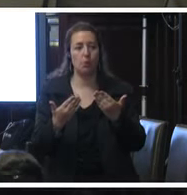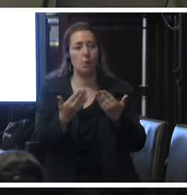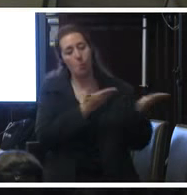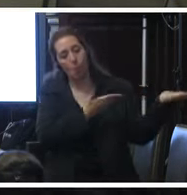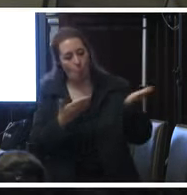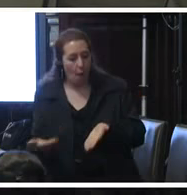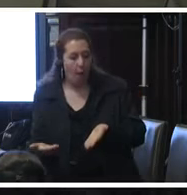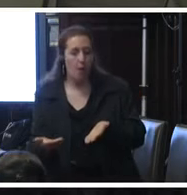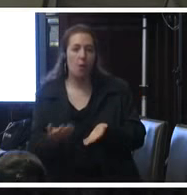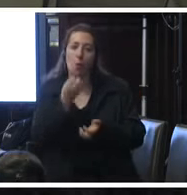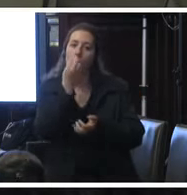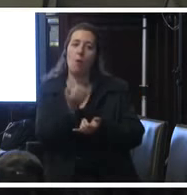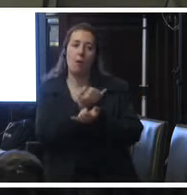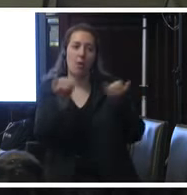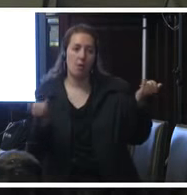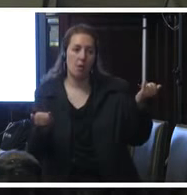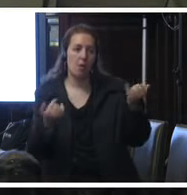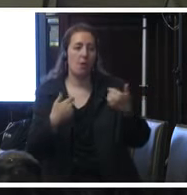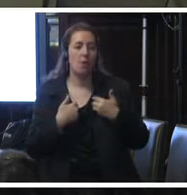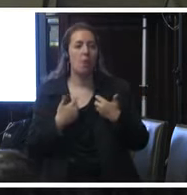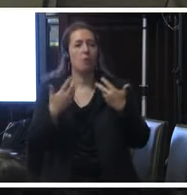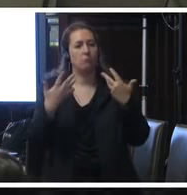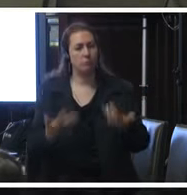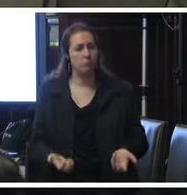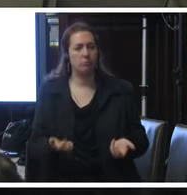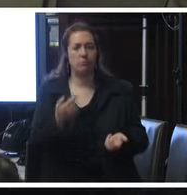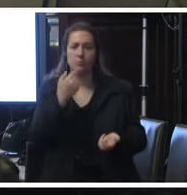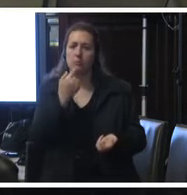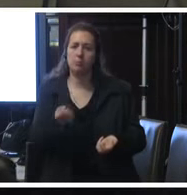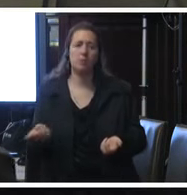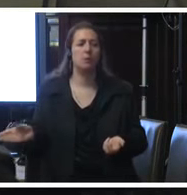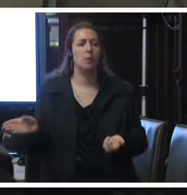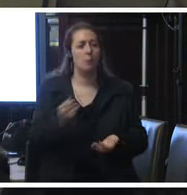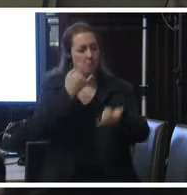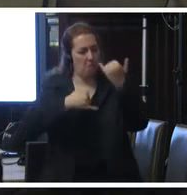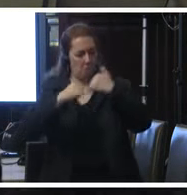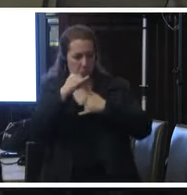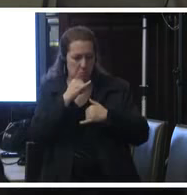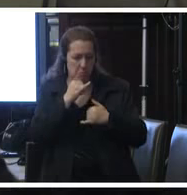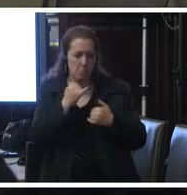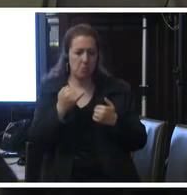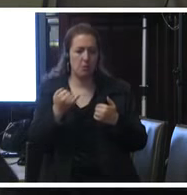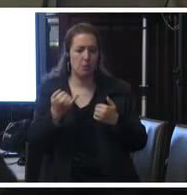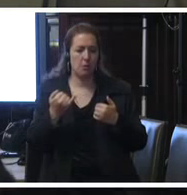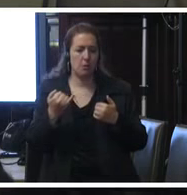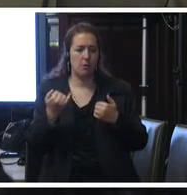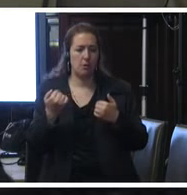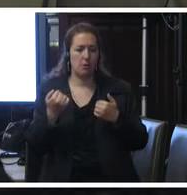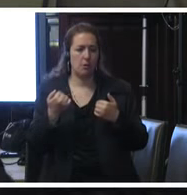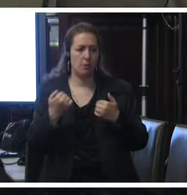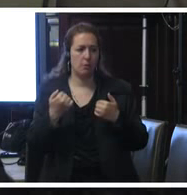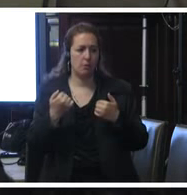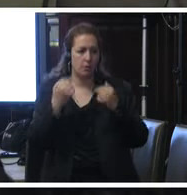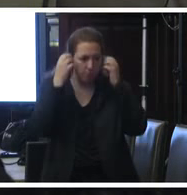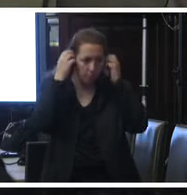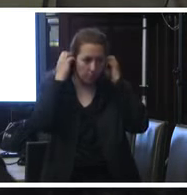Welcome. Good morning. I want to thank you also for your information and the very comprehensive overview that you